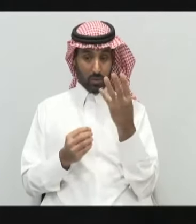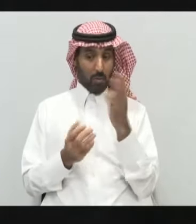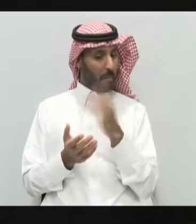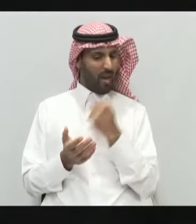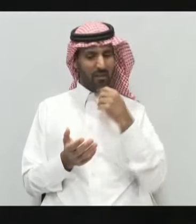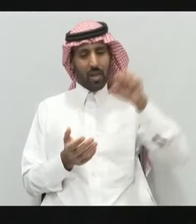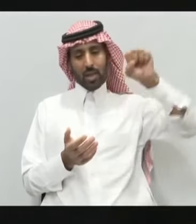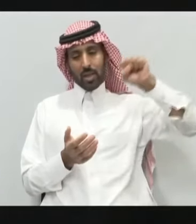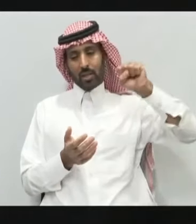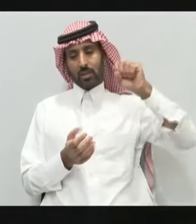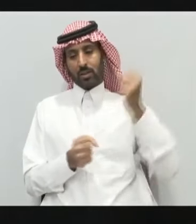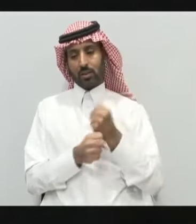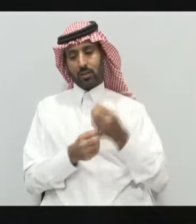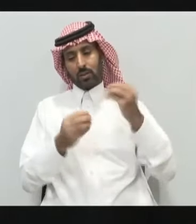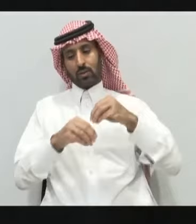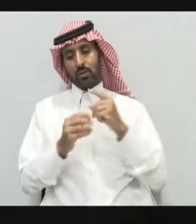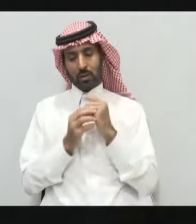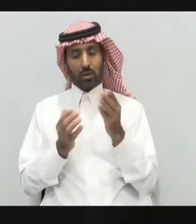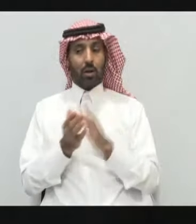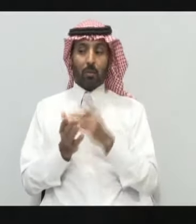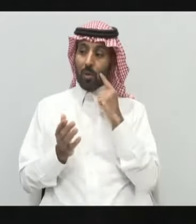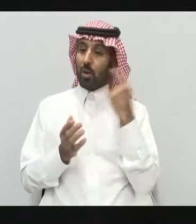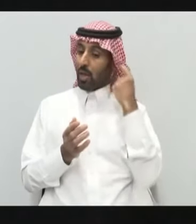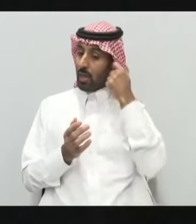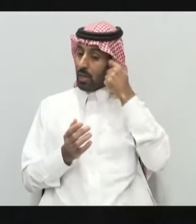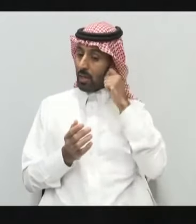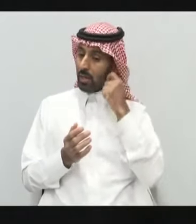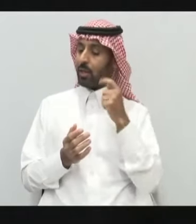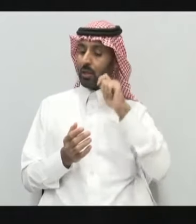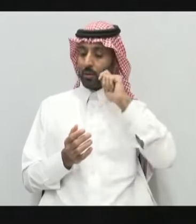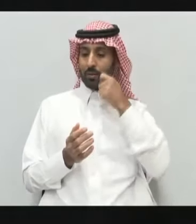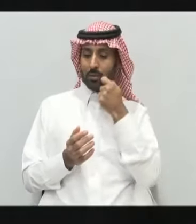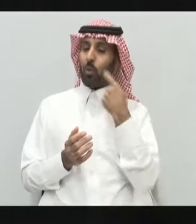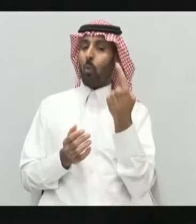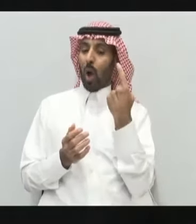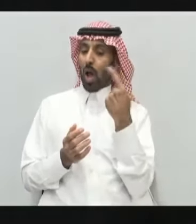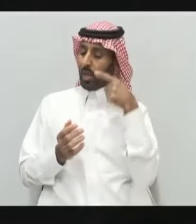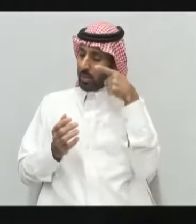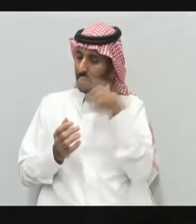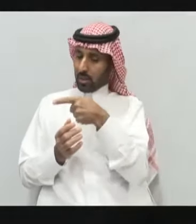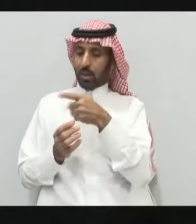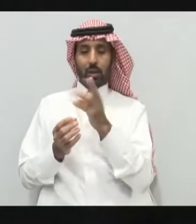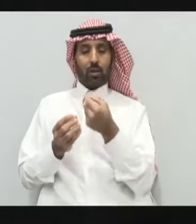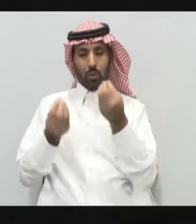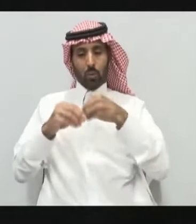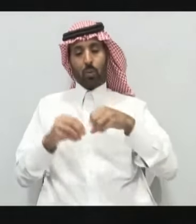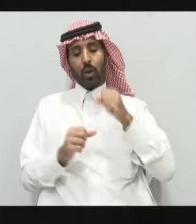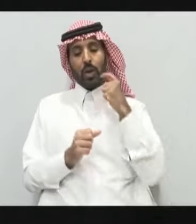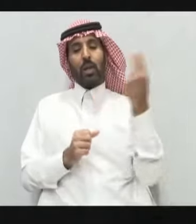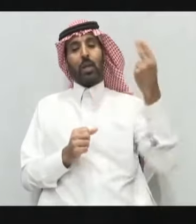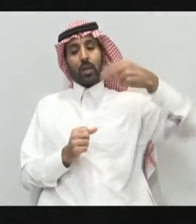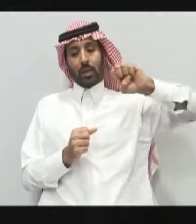other subject pronoun, he and she, in this case, we add an we add s to the verb. We